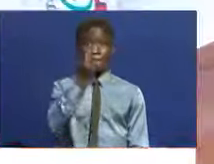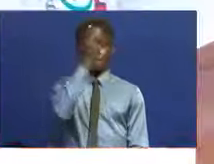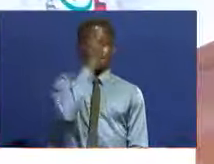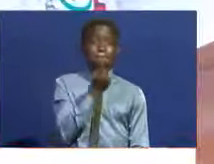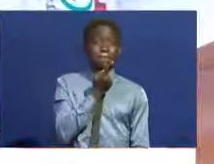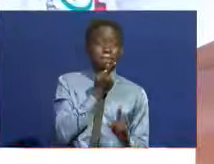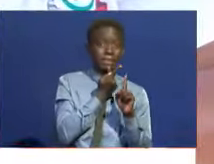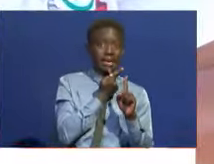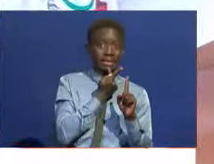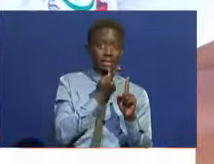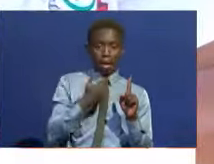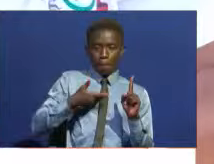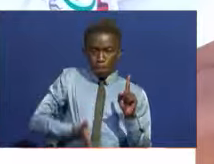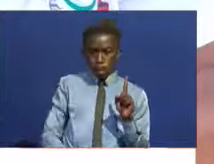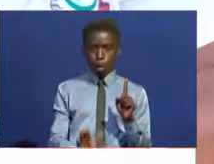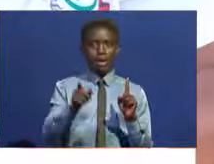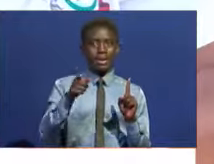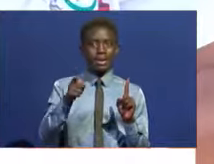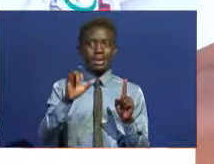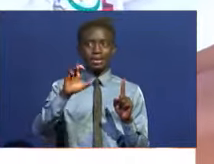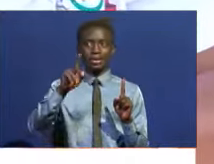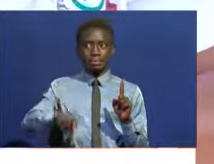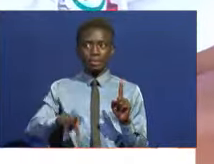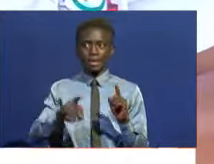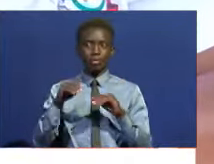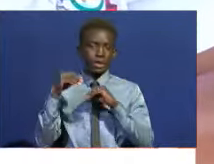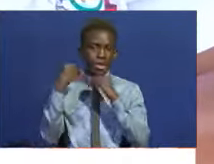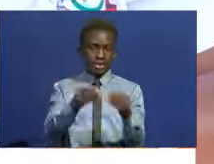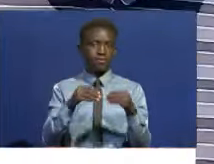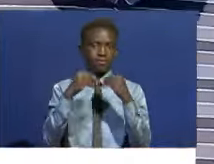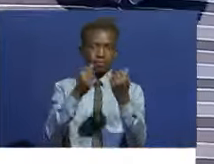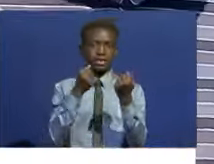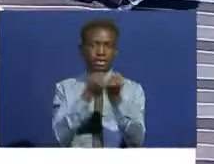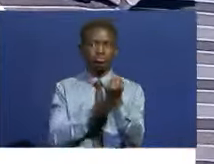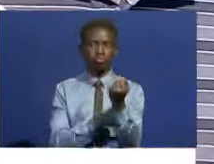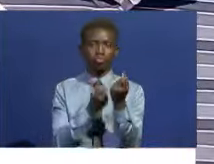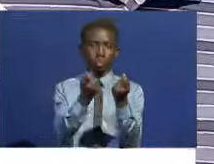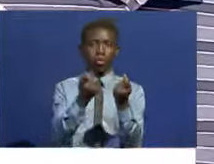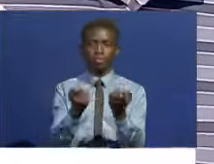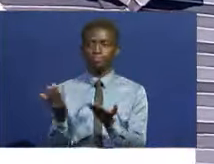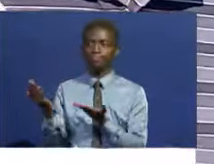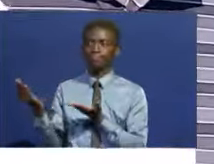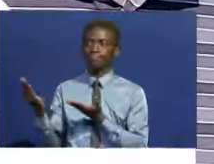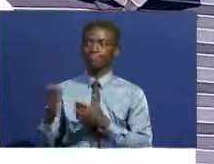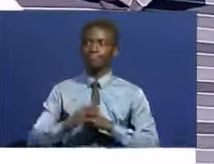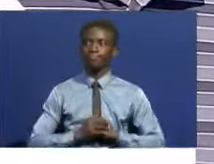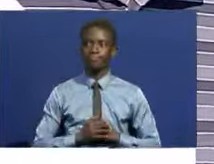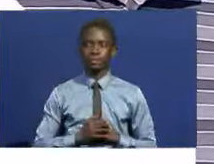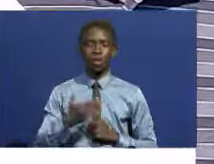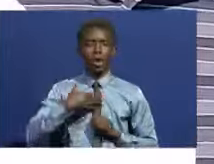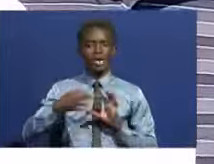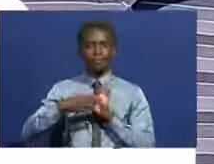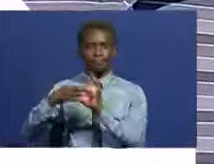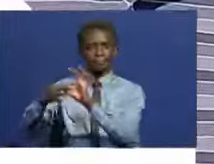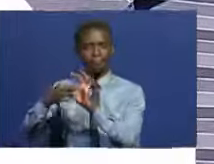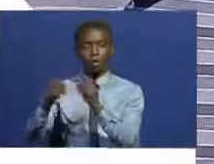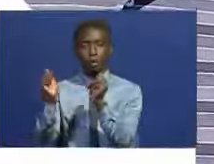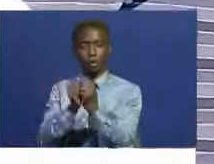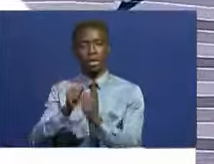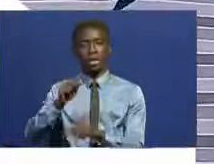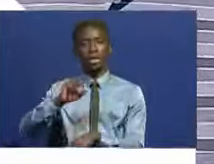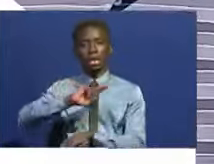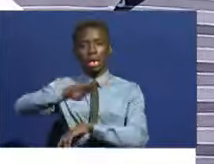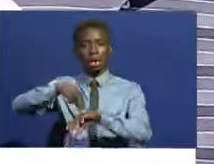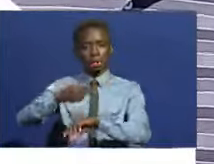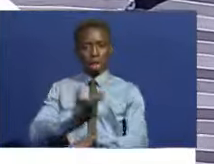were provided with diapers and medicines. Tuweze kushirikiana na national NCPWD na